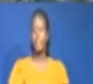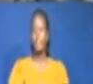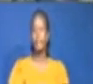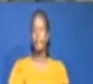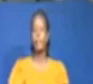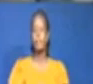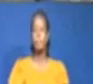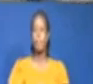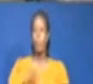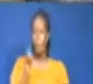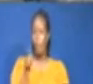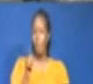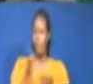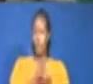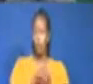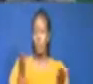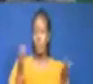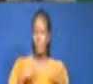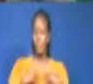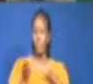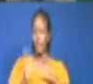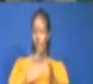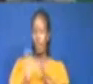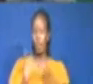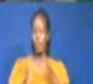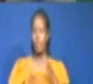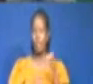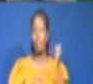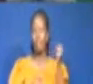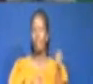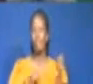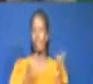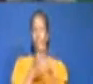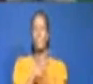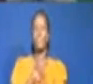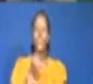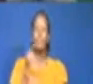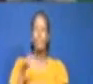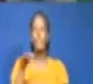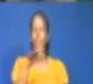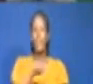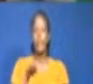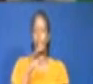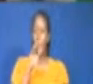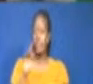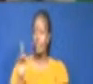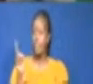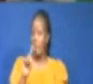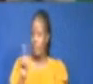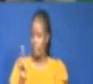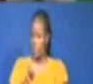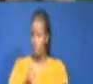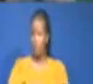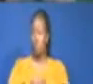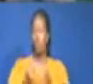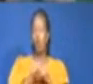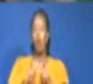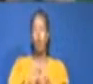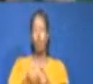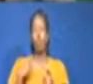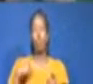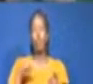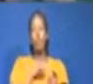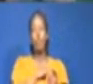these properties were about five in diverse locations in Nairobi. And for us to be able to purchase this property, we